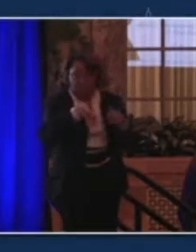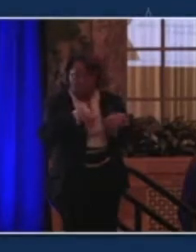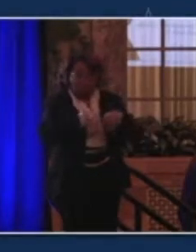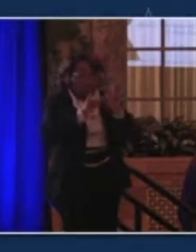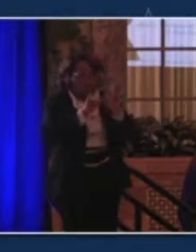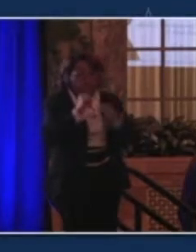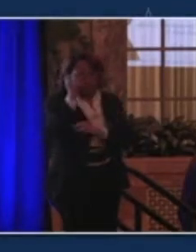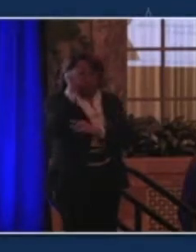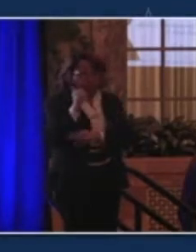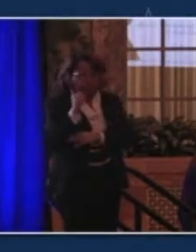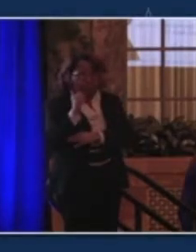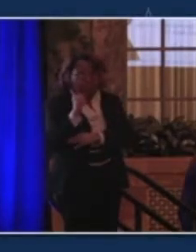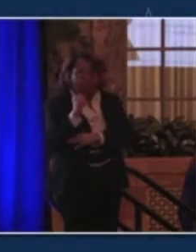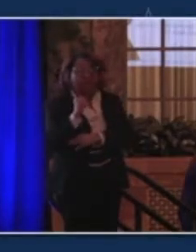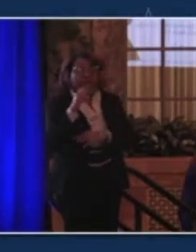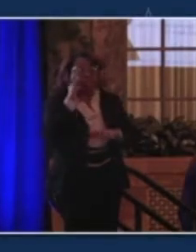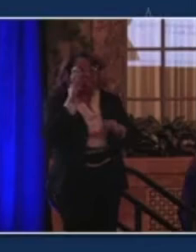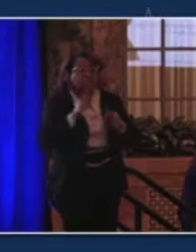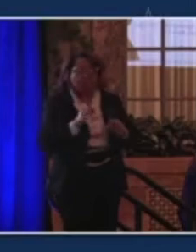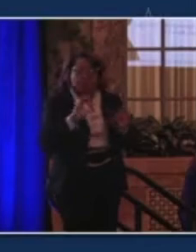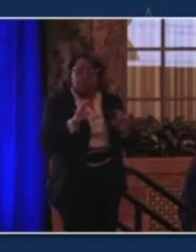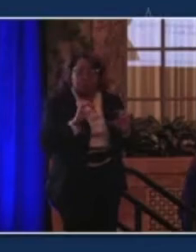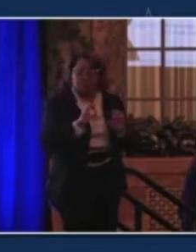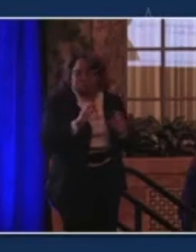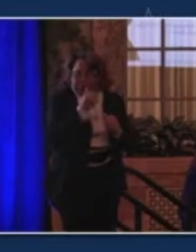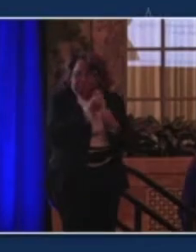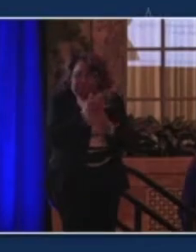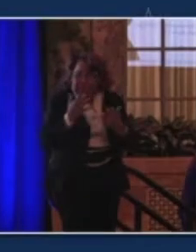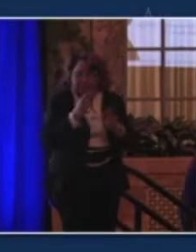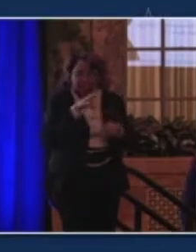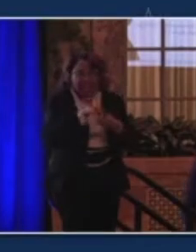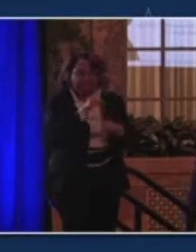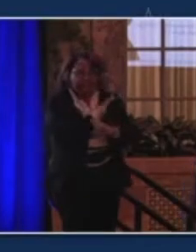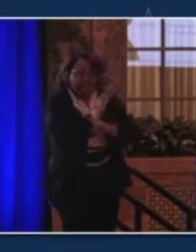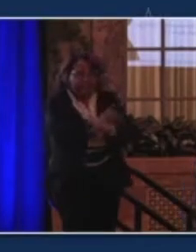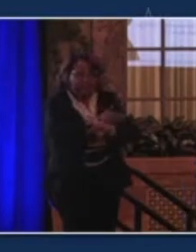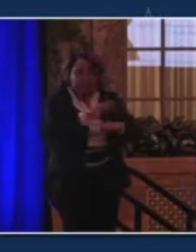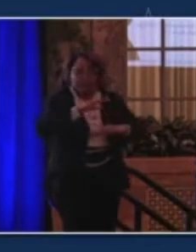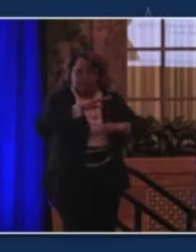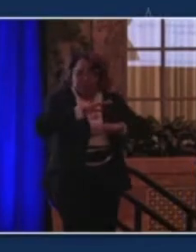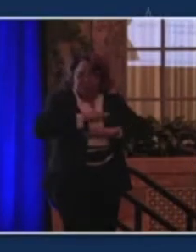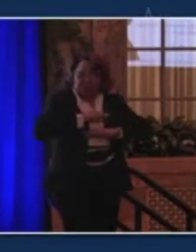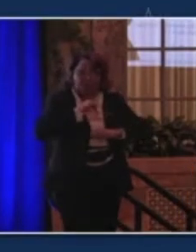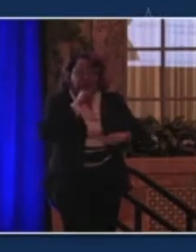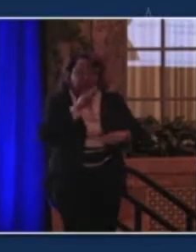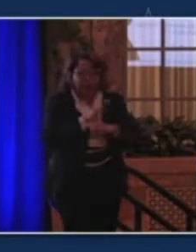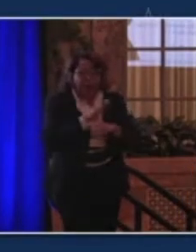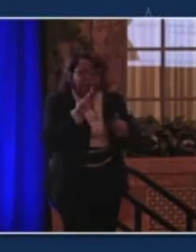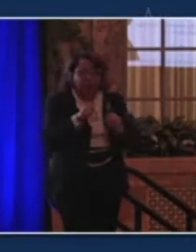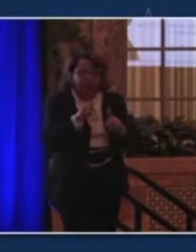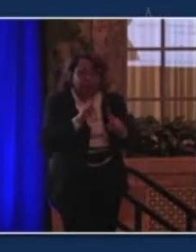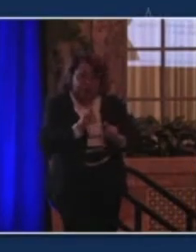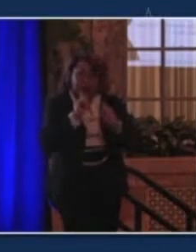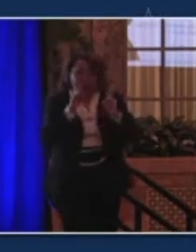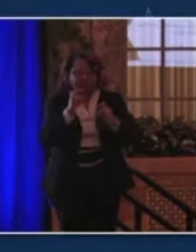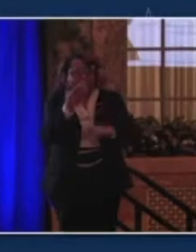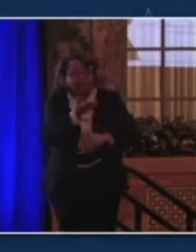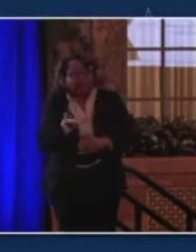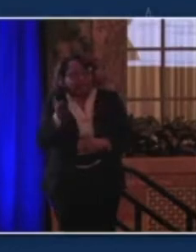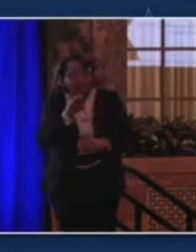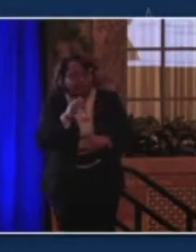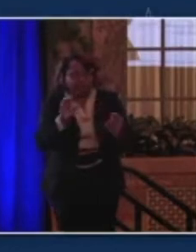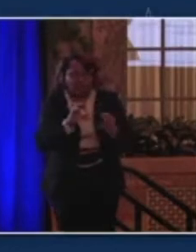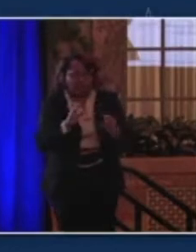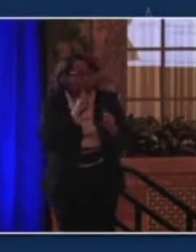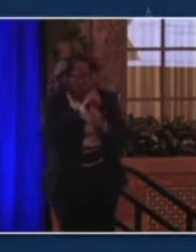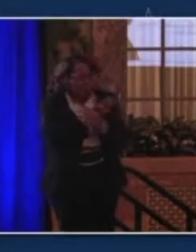to do everything in his power to fulfill the promise that the people had entrusted in him, to do